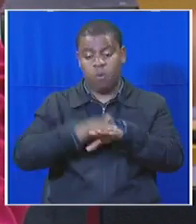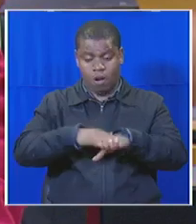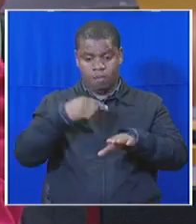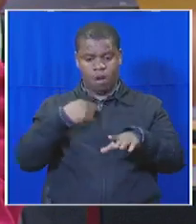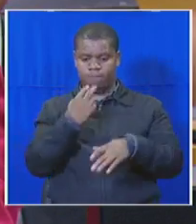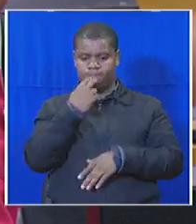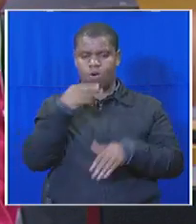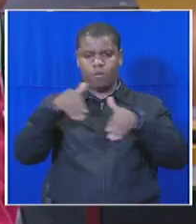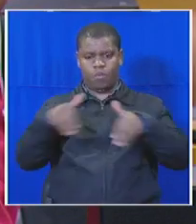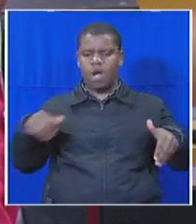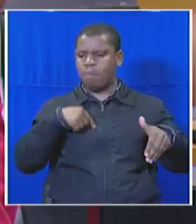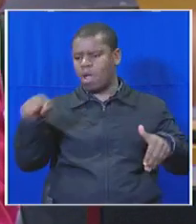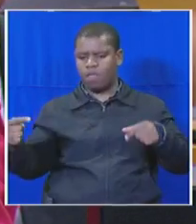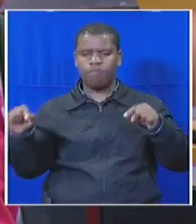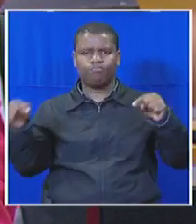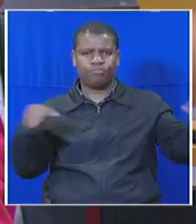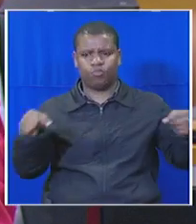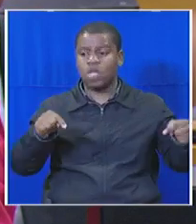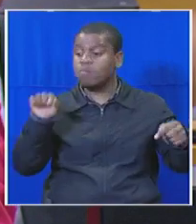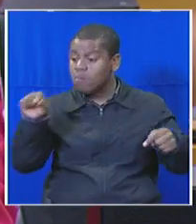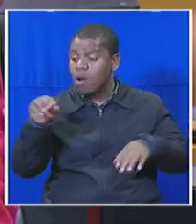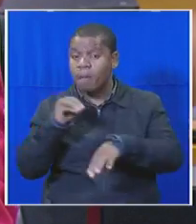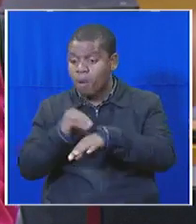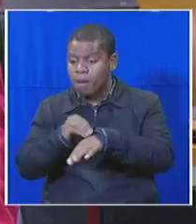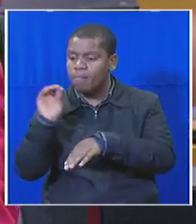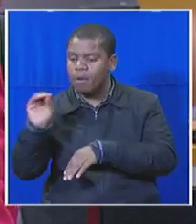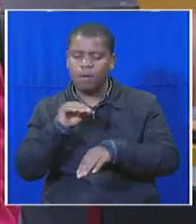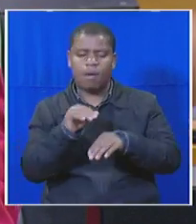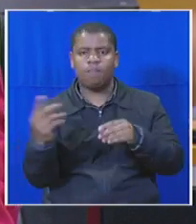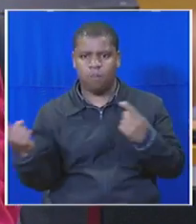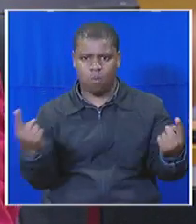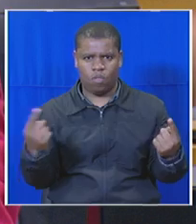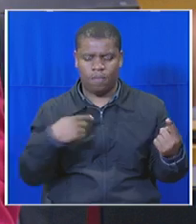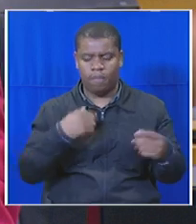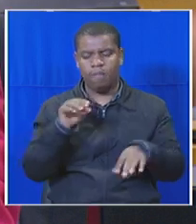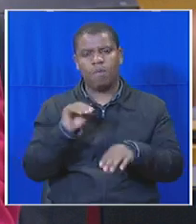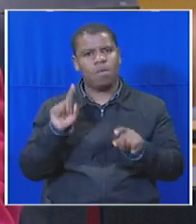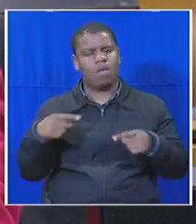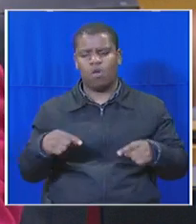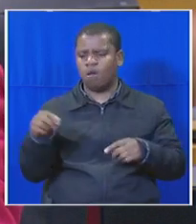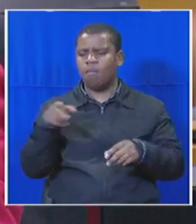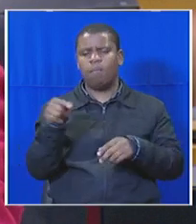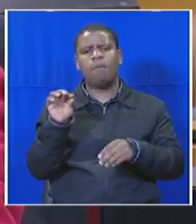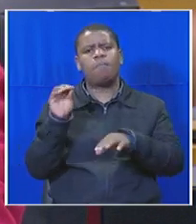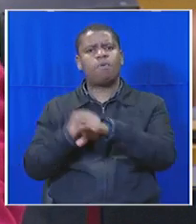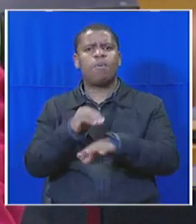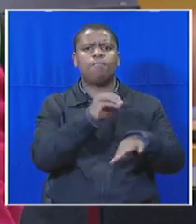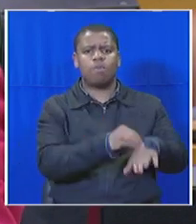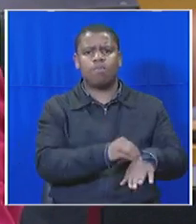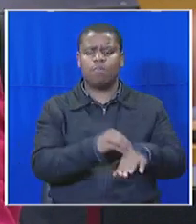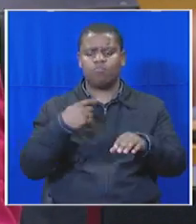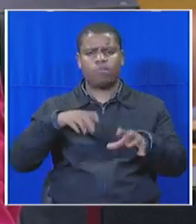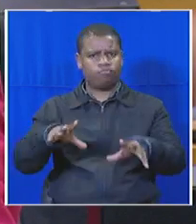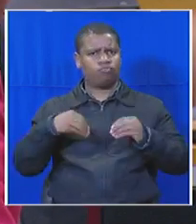Wena unenkinga and ngempela lenkinga yakho ngeke siyibekezelele. Zama ukushintsha